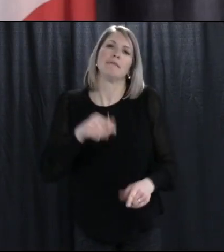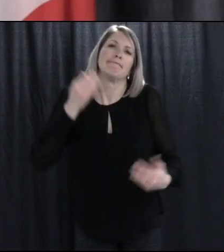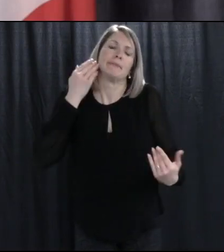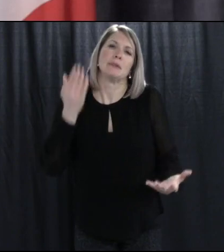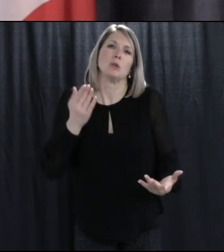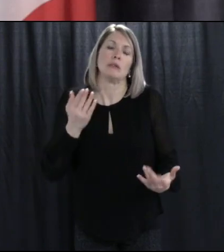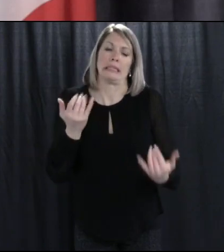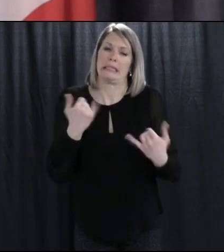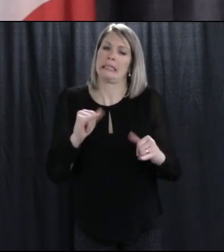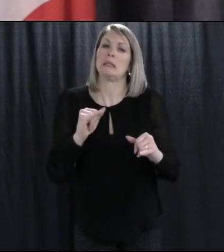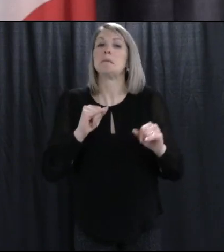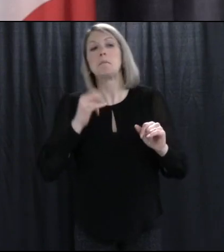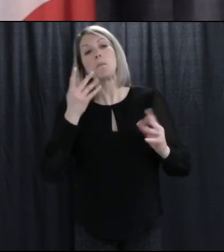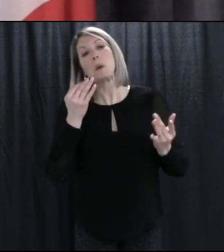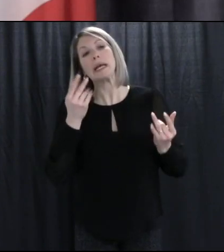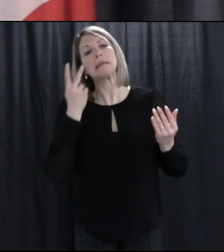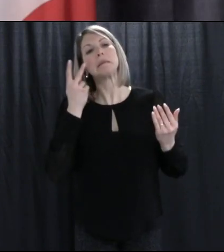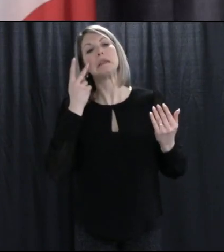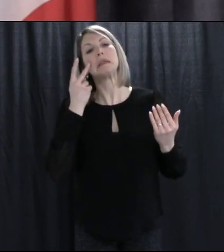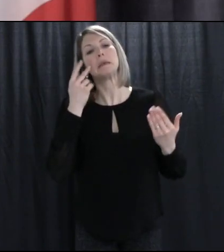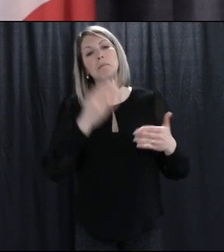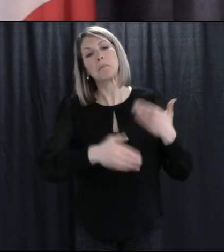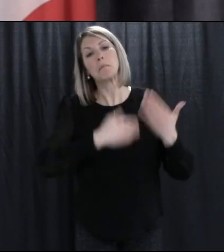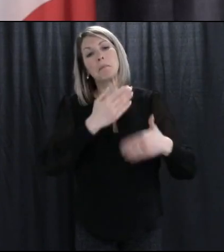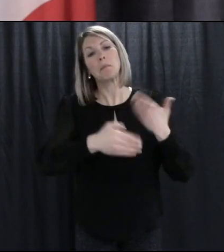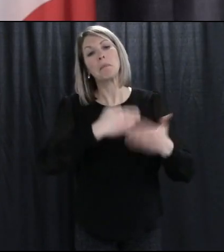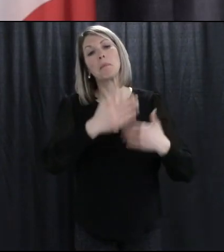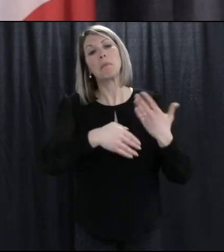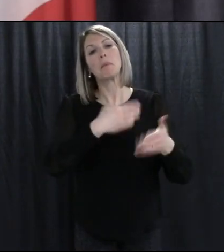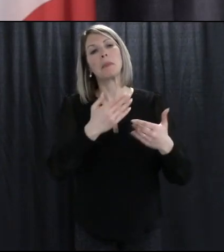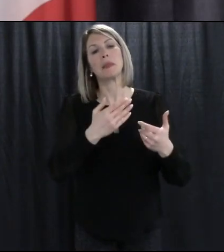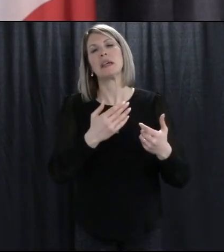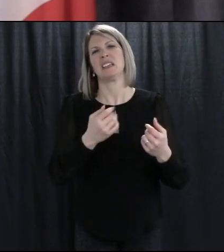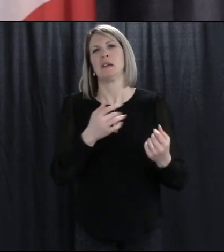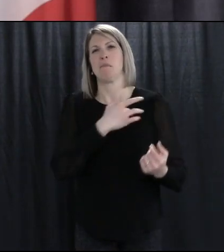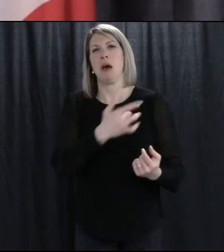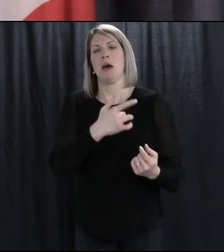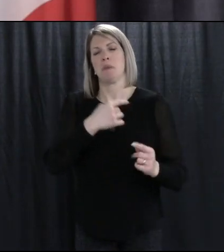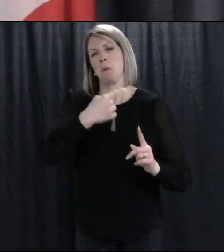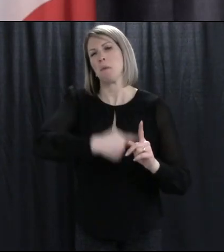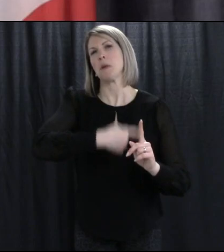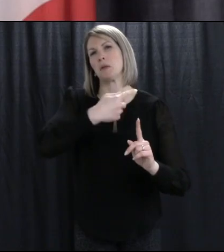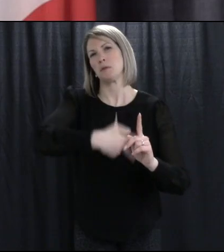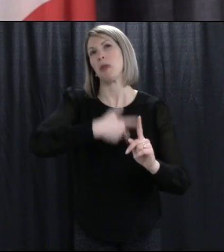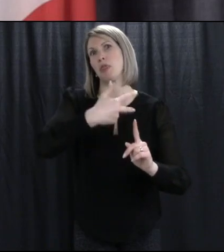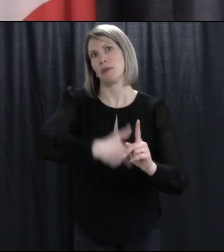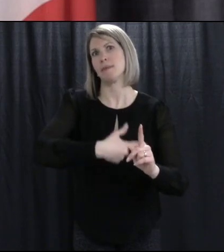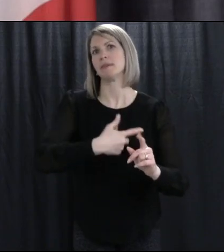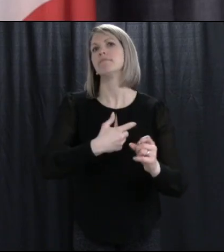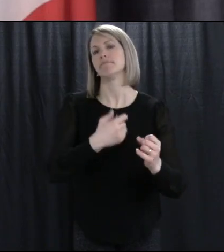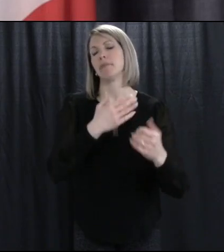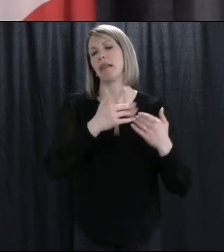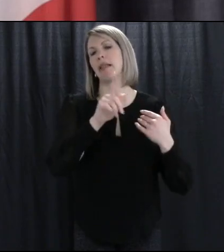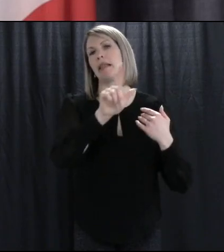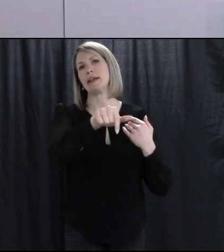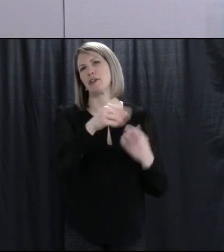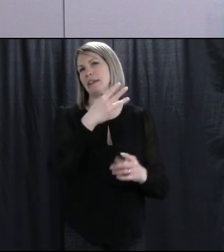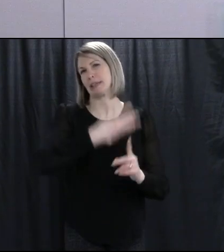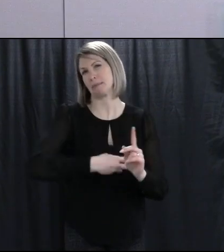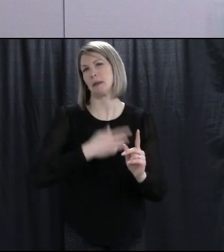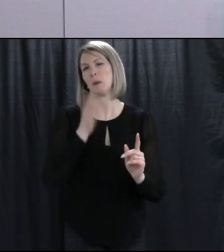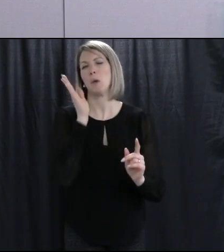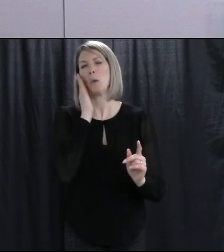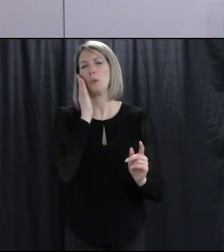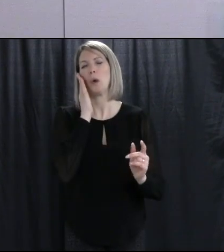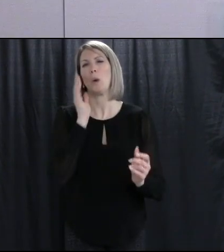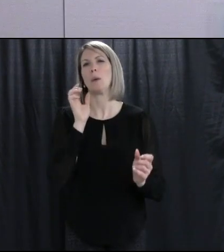that. Just, you know, after, usually you don't find those things out until after many months. And there's been lots of concerns around HMP and a